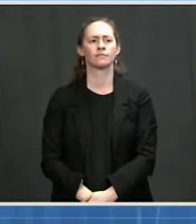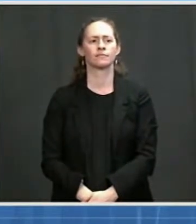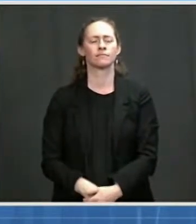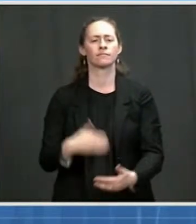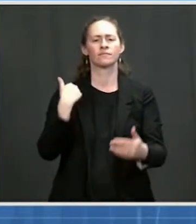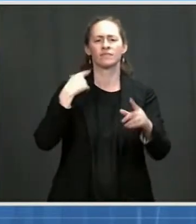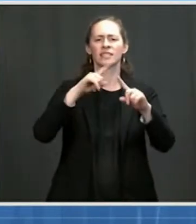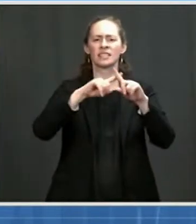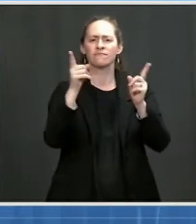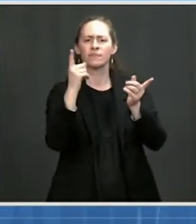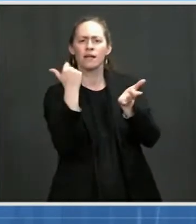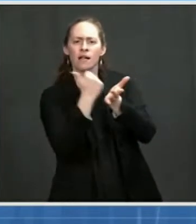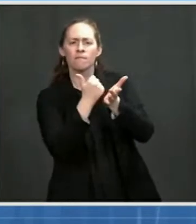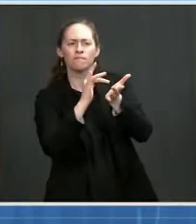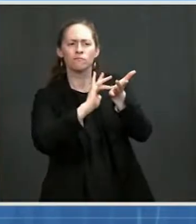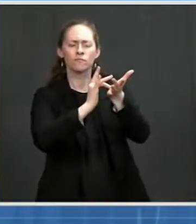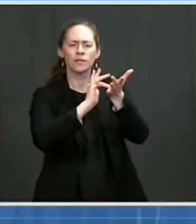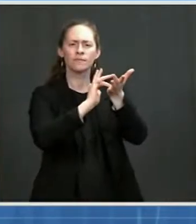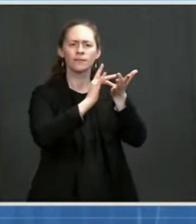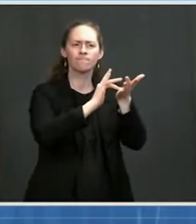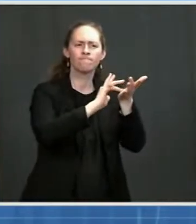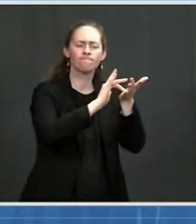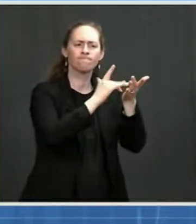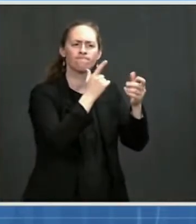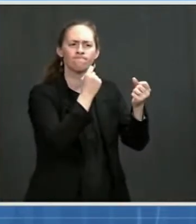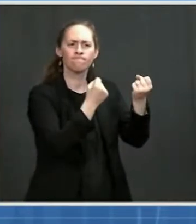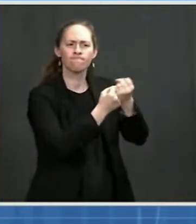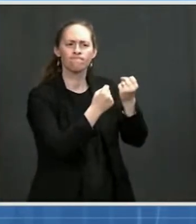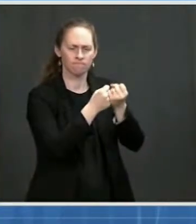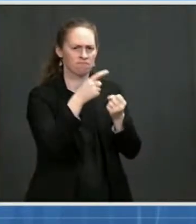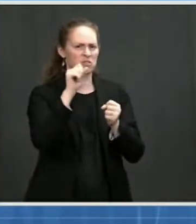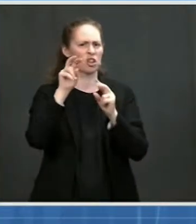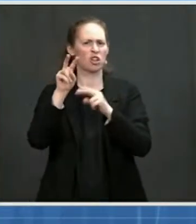is accessible on the website shown here,